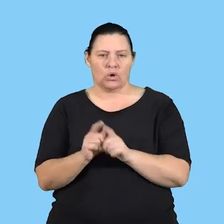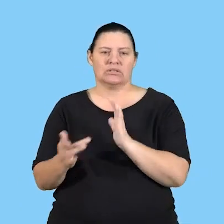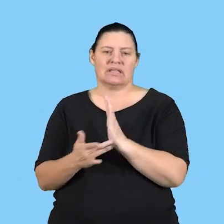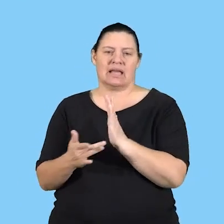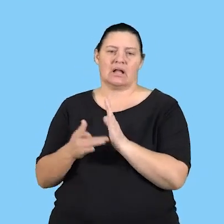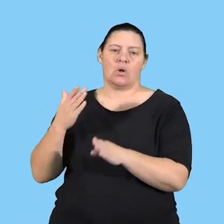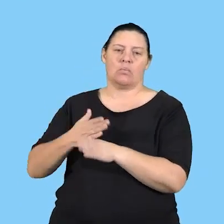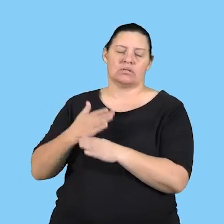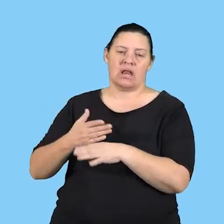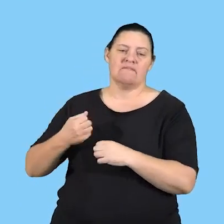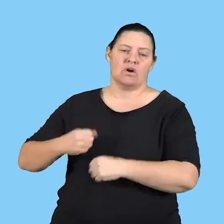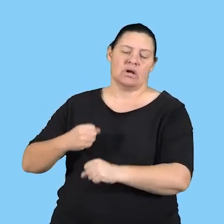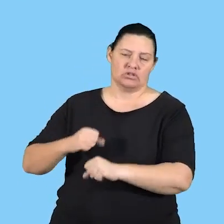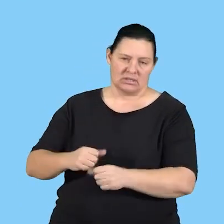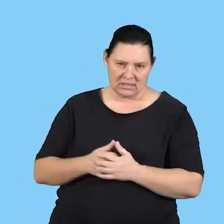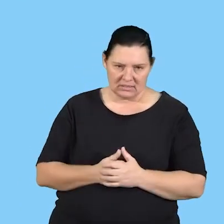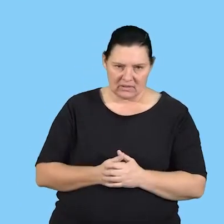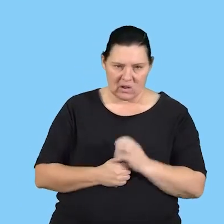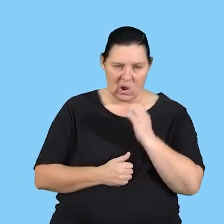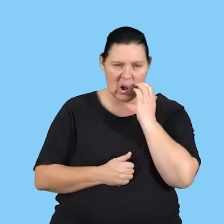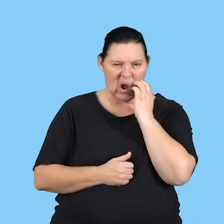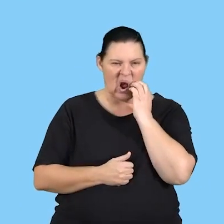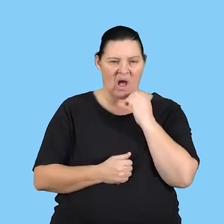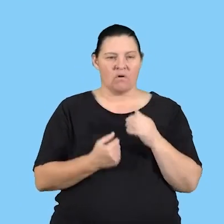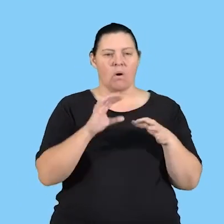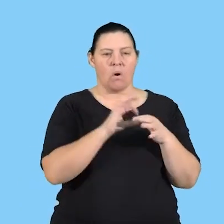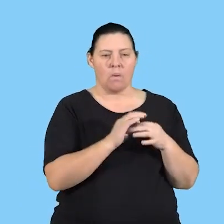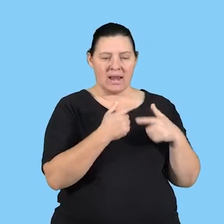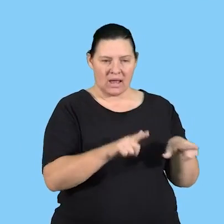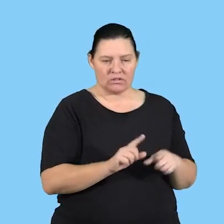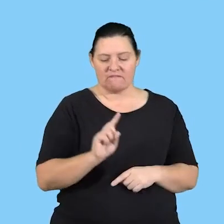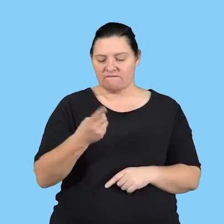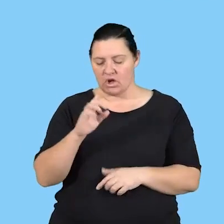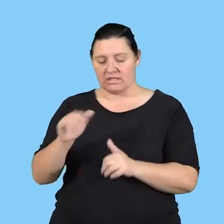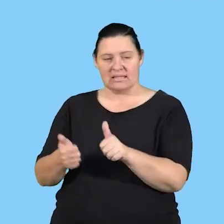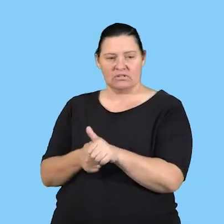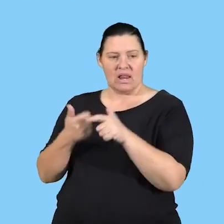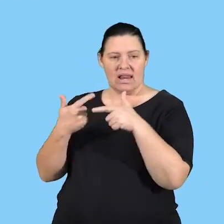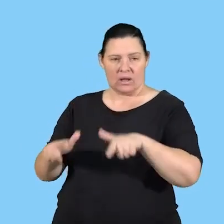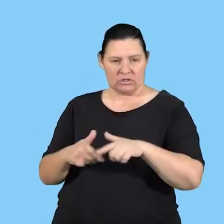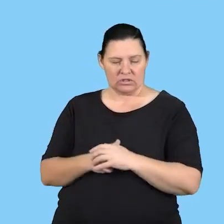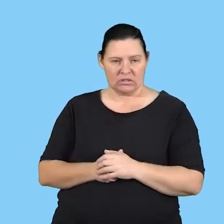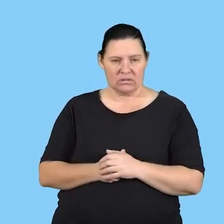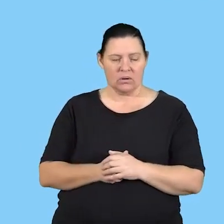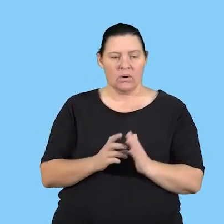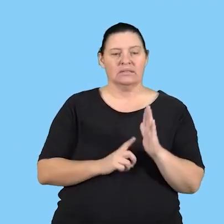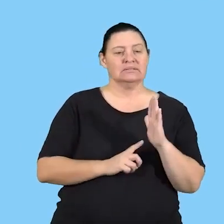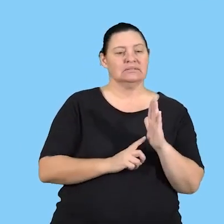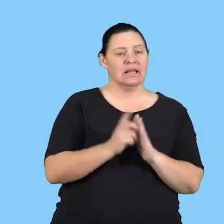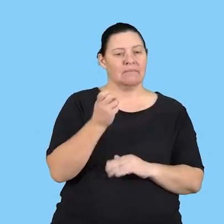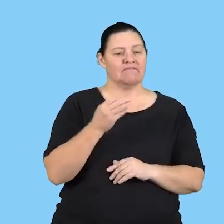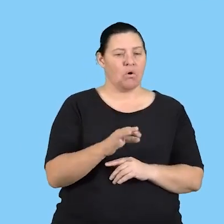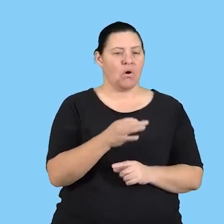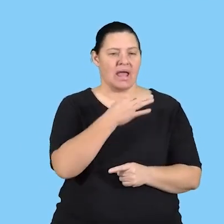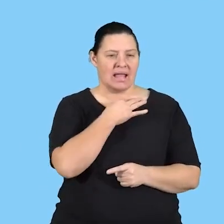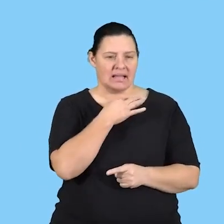technical, occupational and vocational. For home language and first additional languages, we developed it